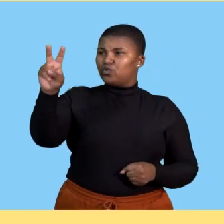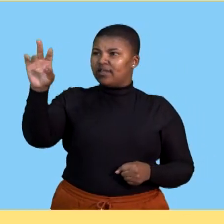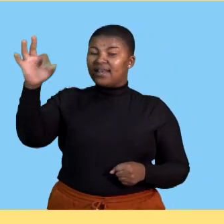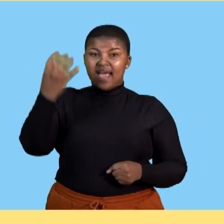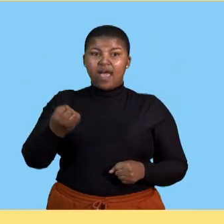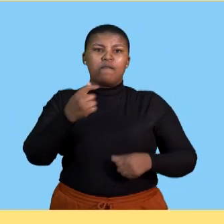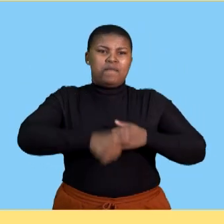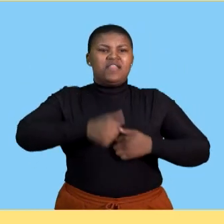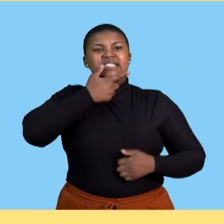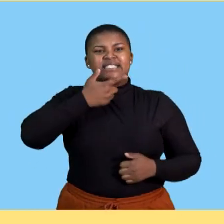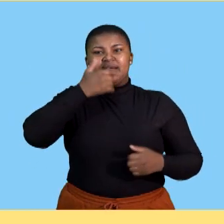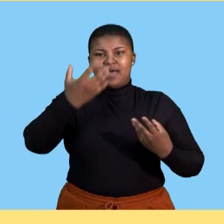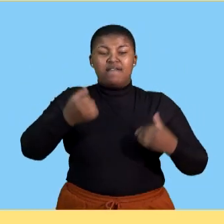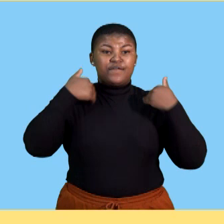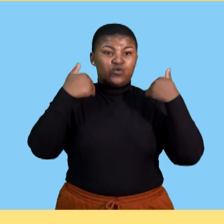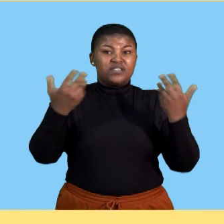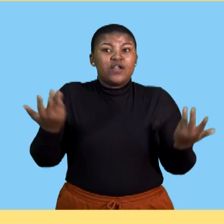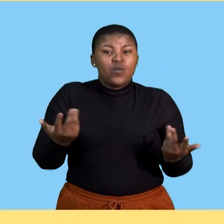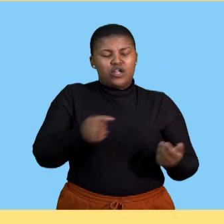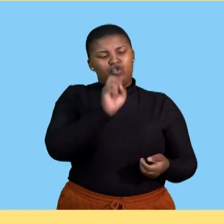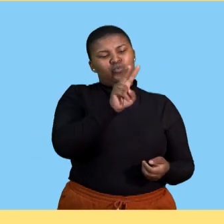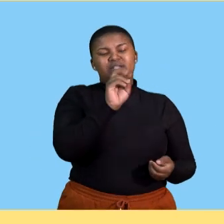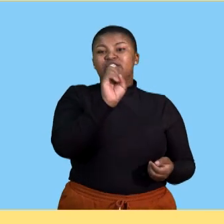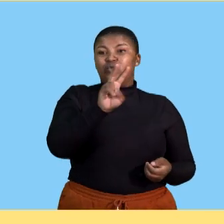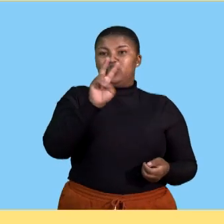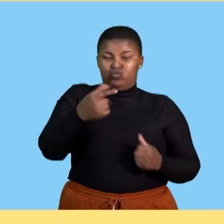2023. We'll begin with calculations in